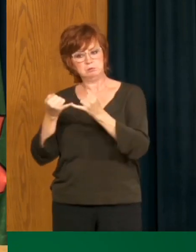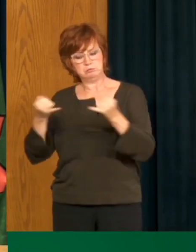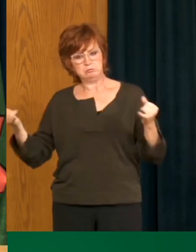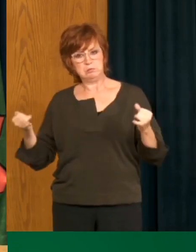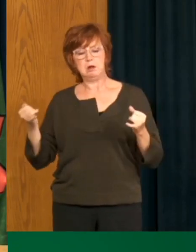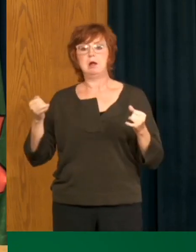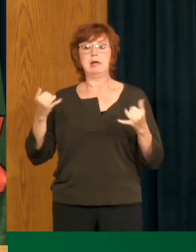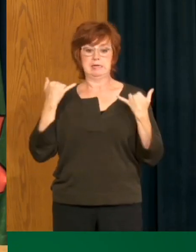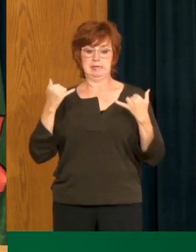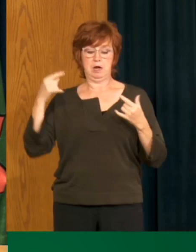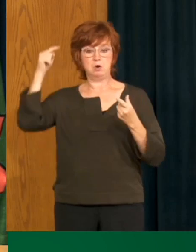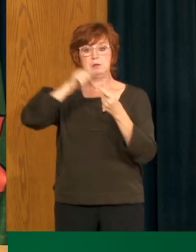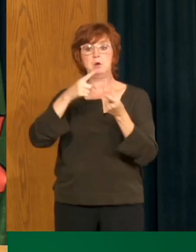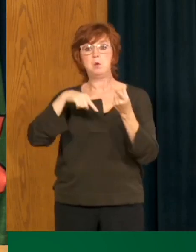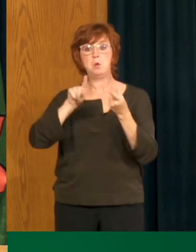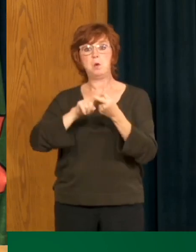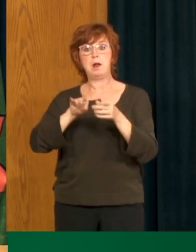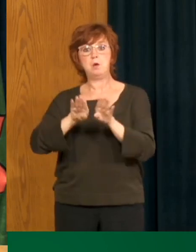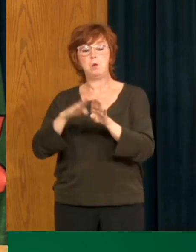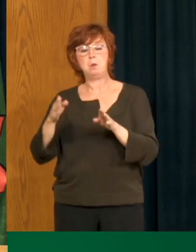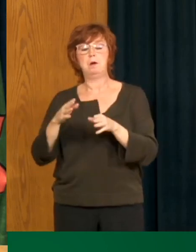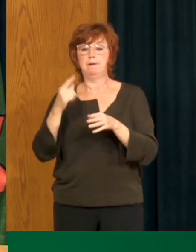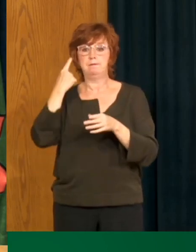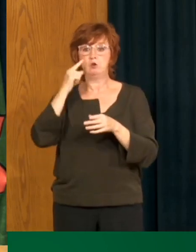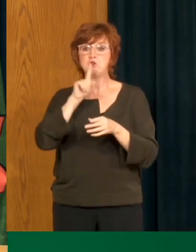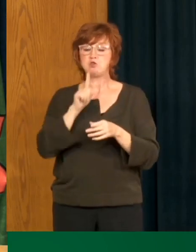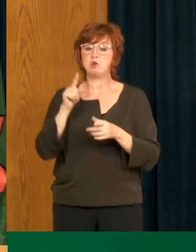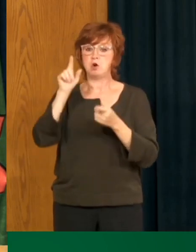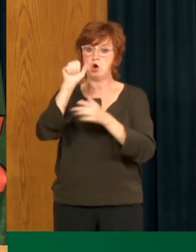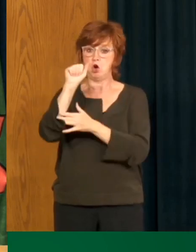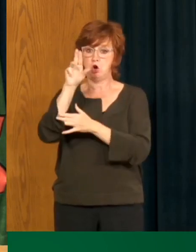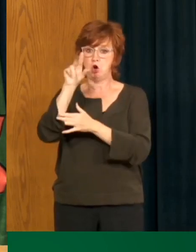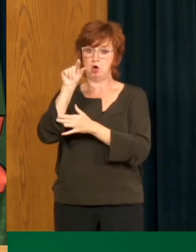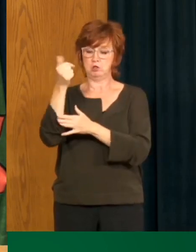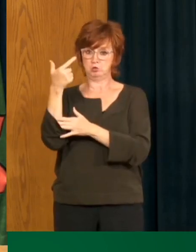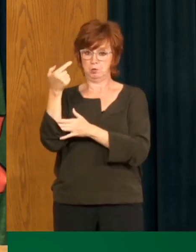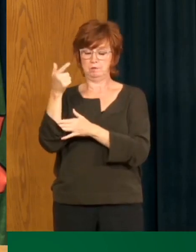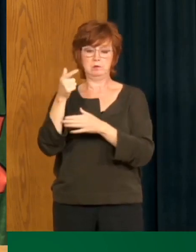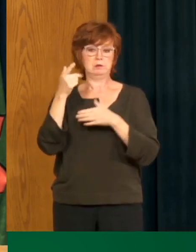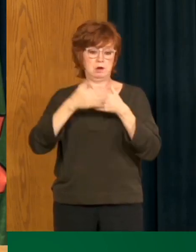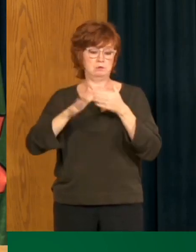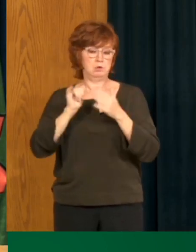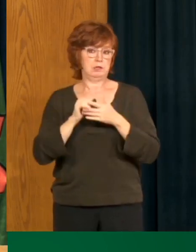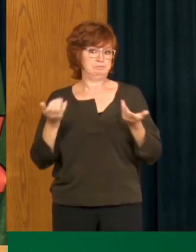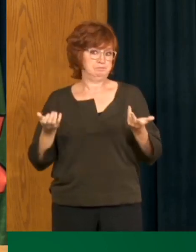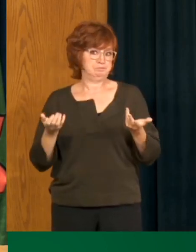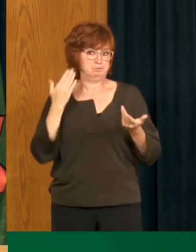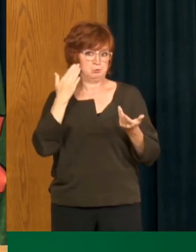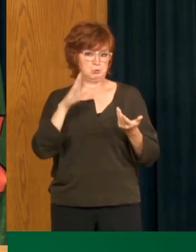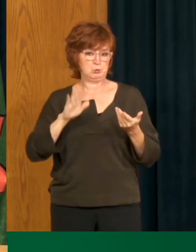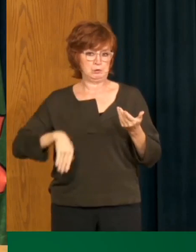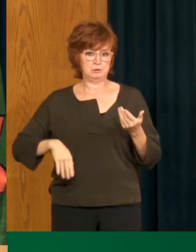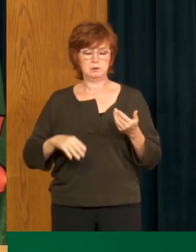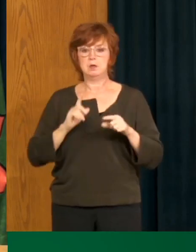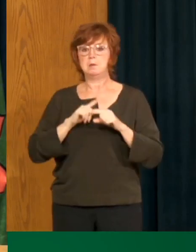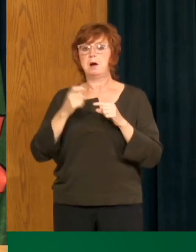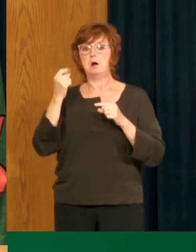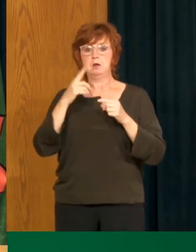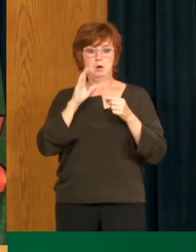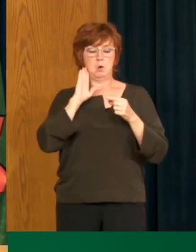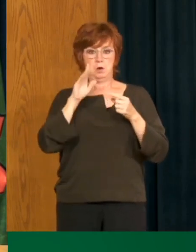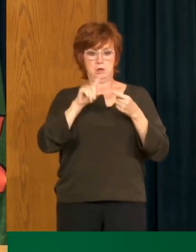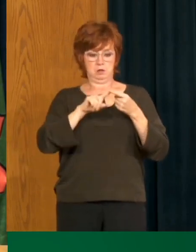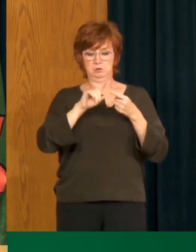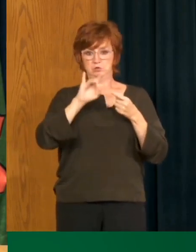the 21st. Finally, I just want to mention that at the start of July, like many other provinces, we moved to a system